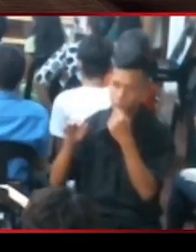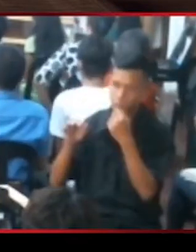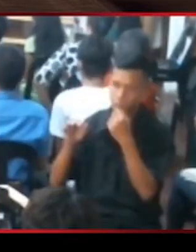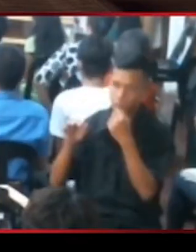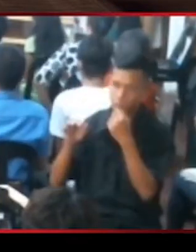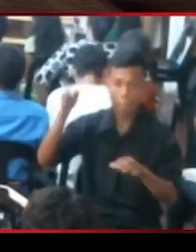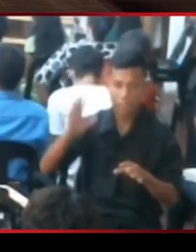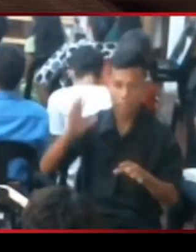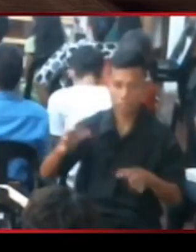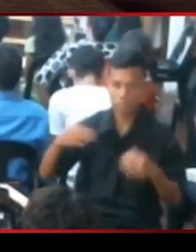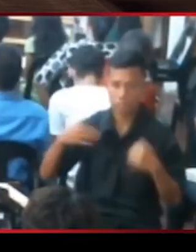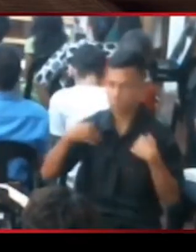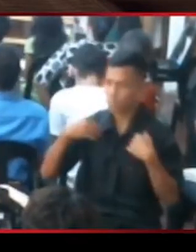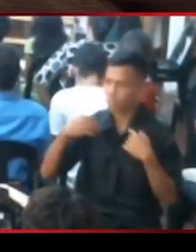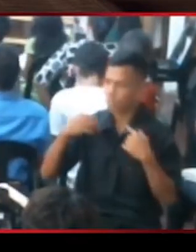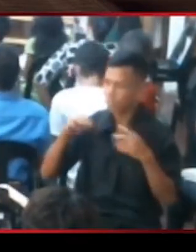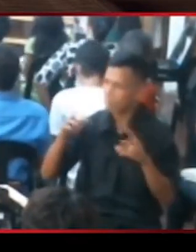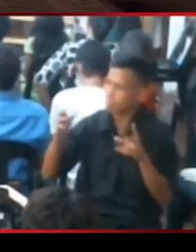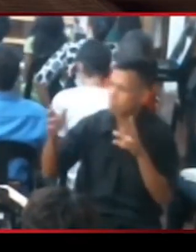pastor got,